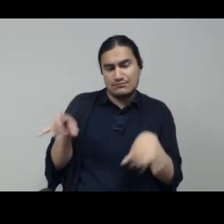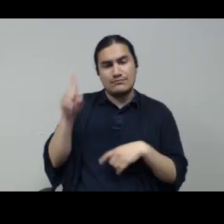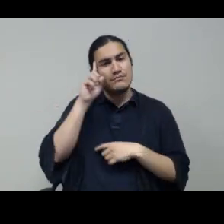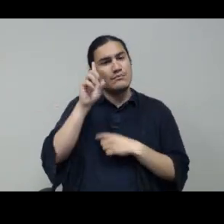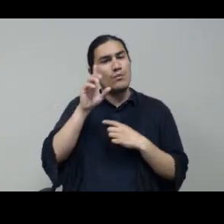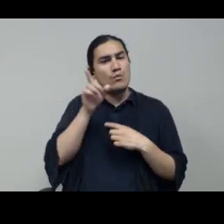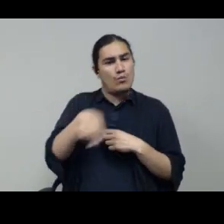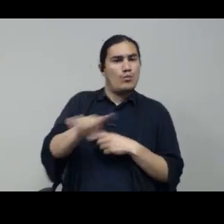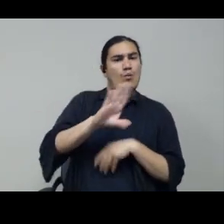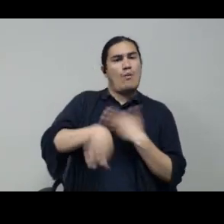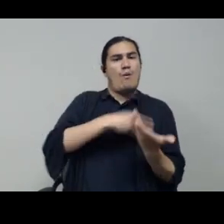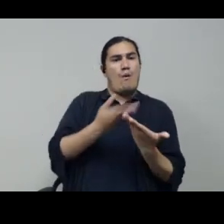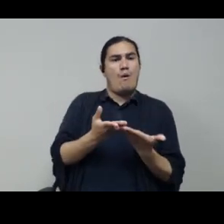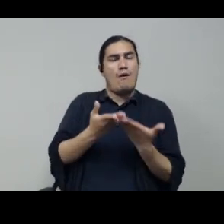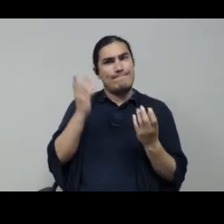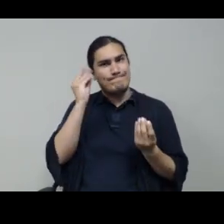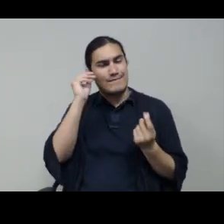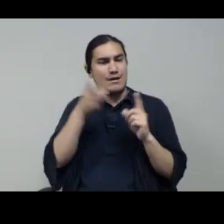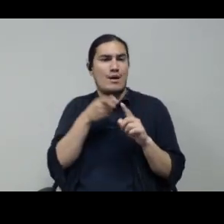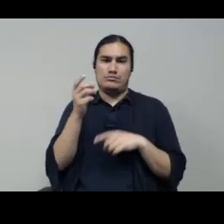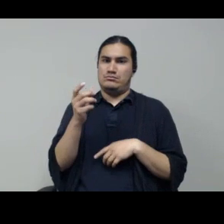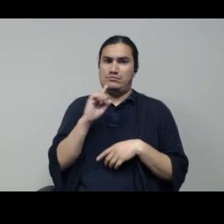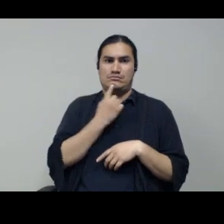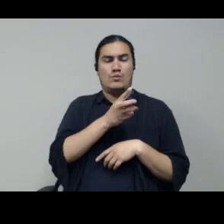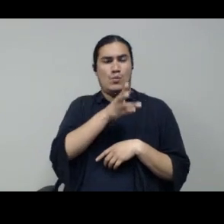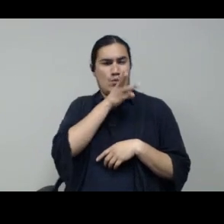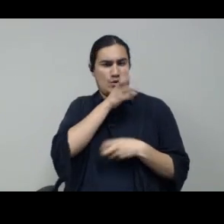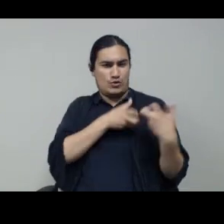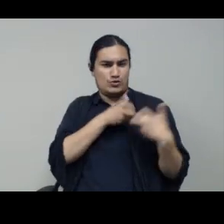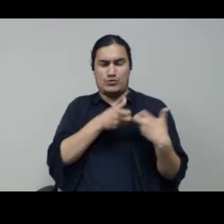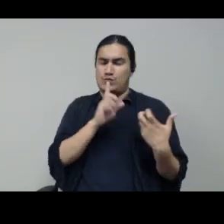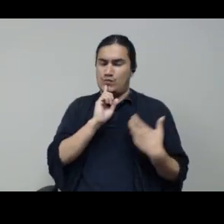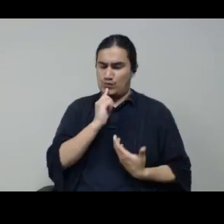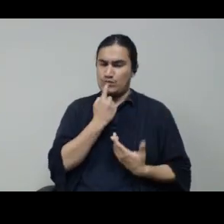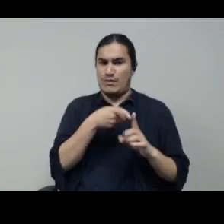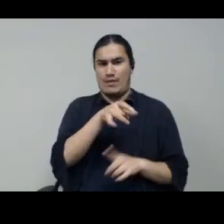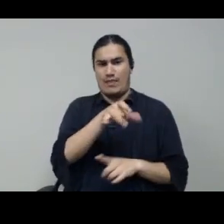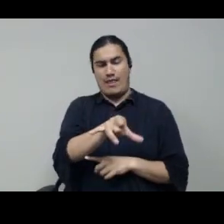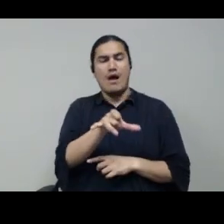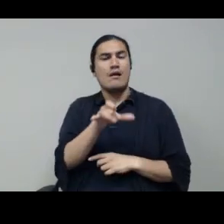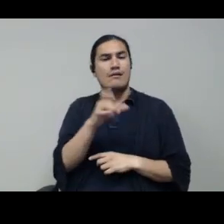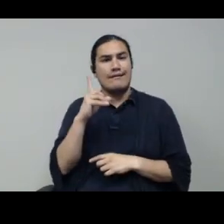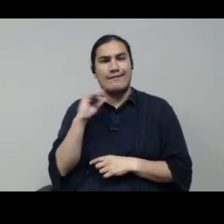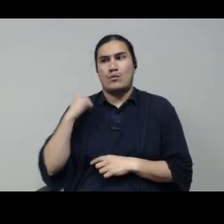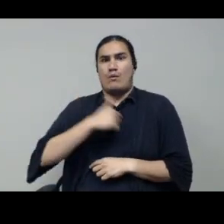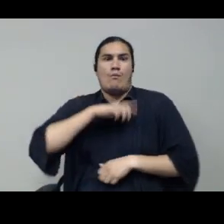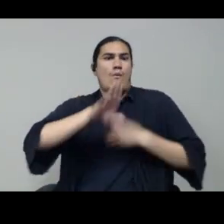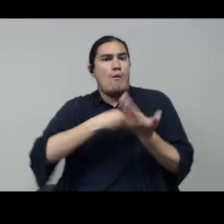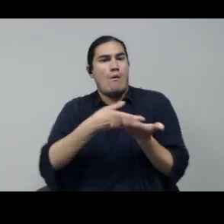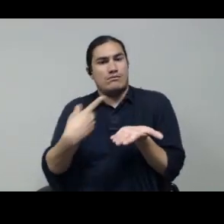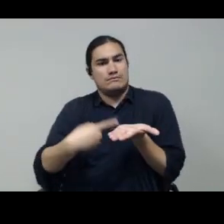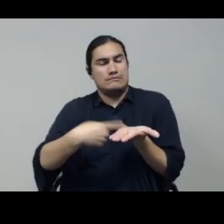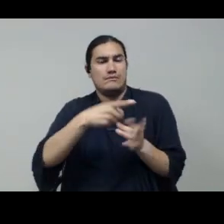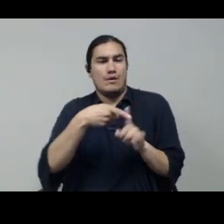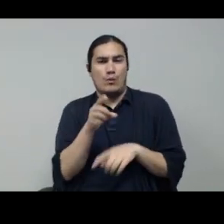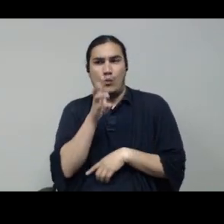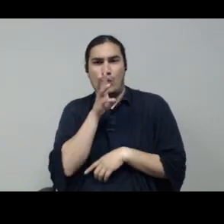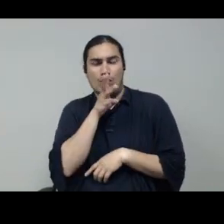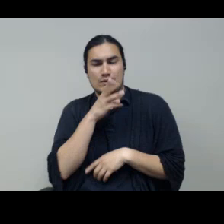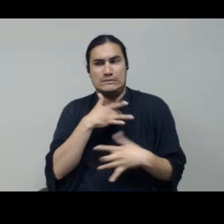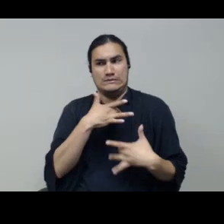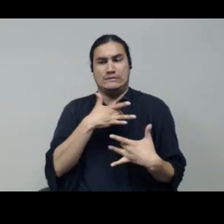very seriously water issues. And I think throughout the state of California, we're all talking about water. And at